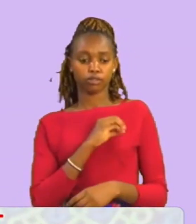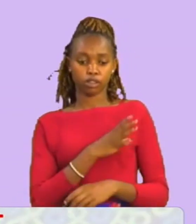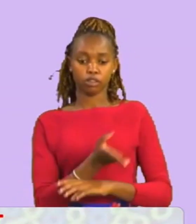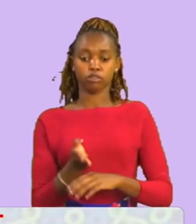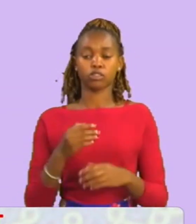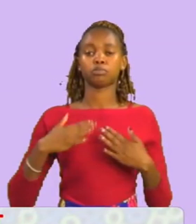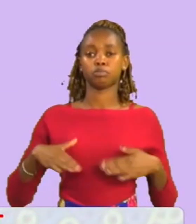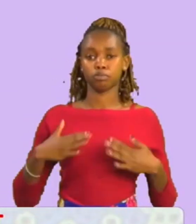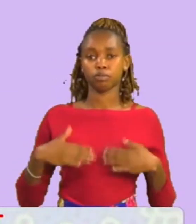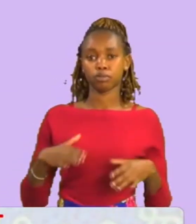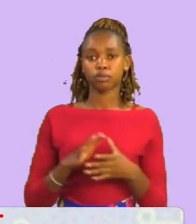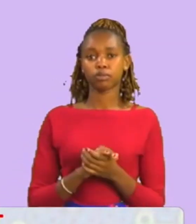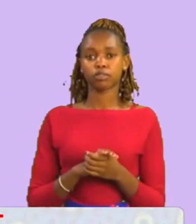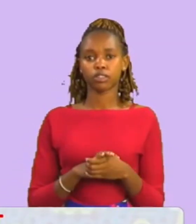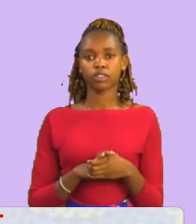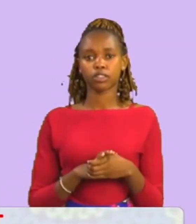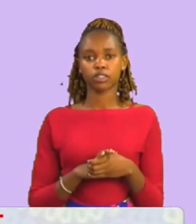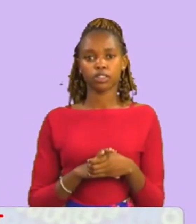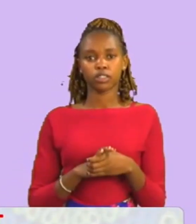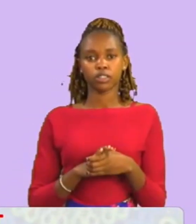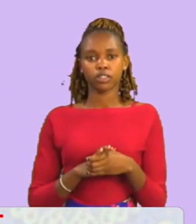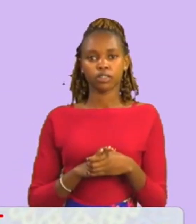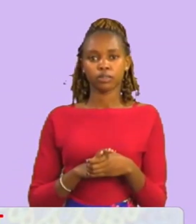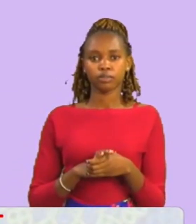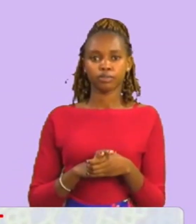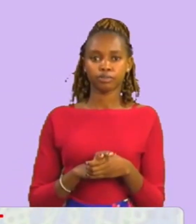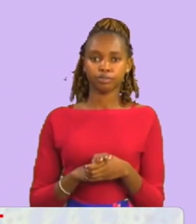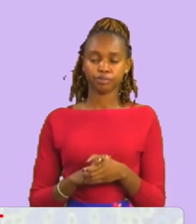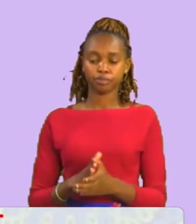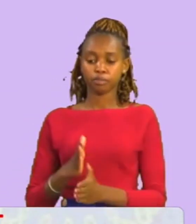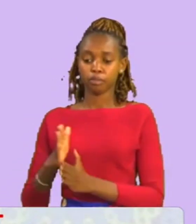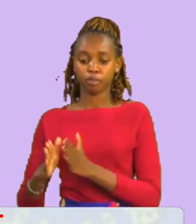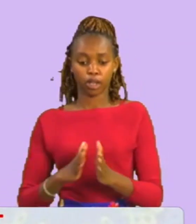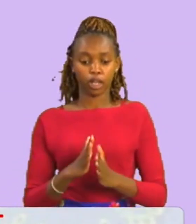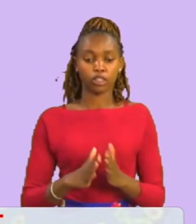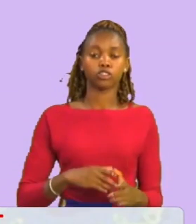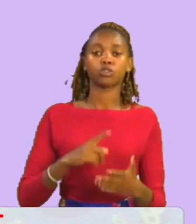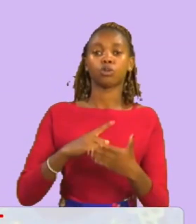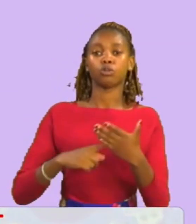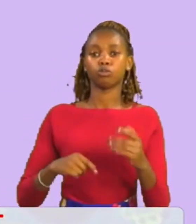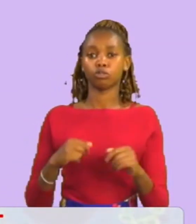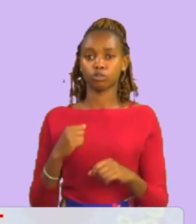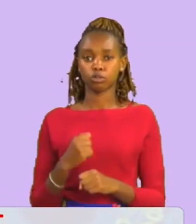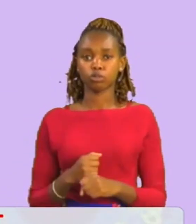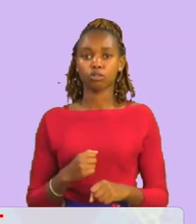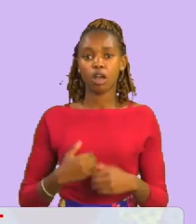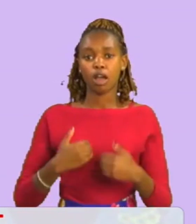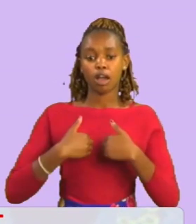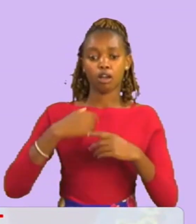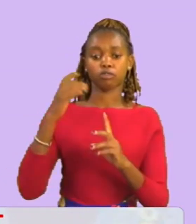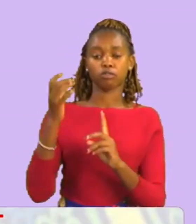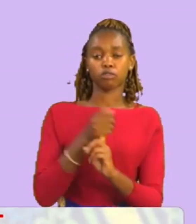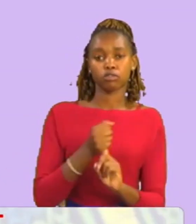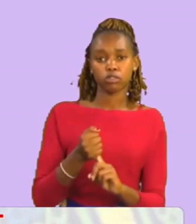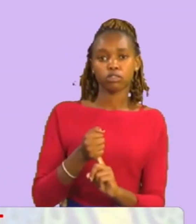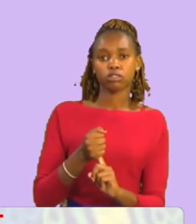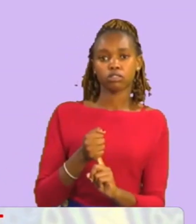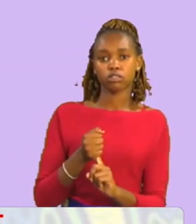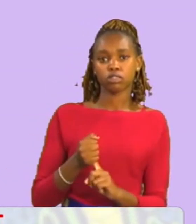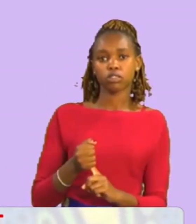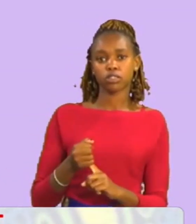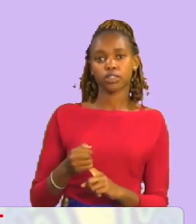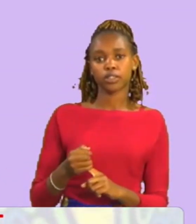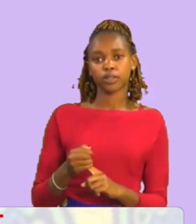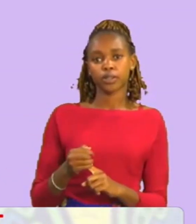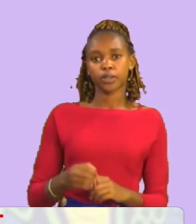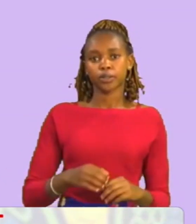True. These guys have a clear line on what they're set out to do. True. You know, they have their goals. We are talking about having, it is very important